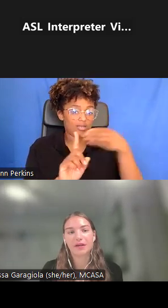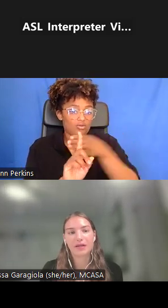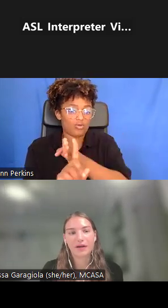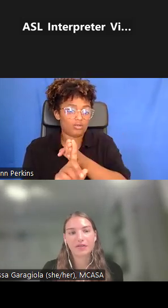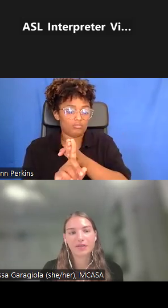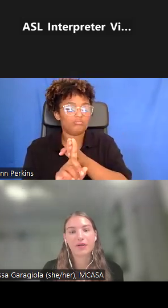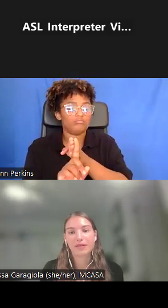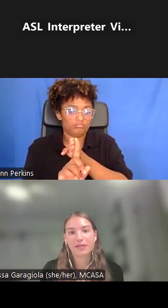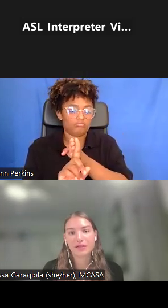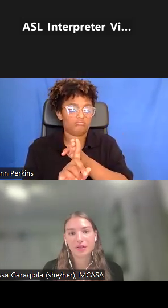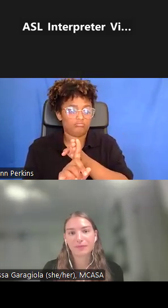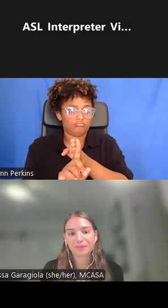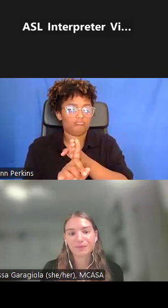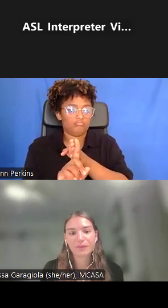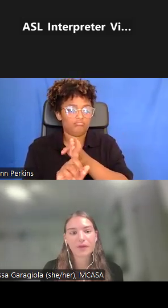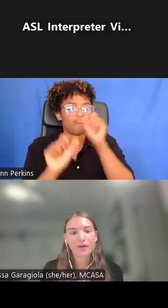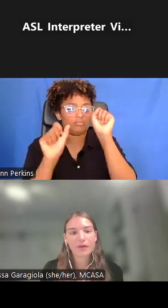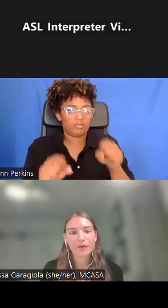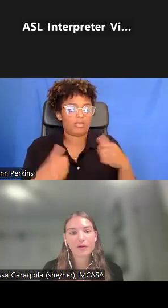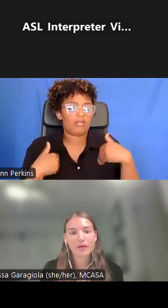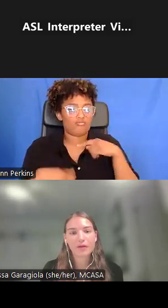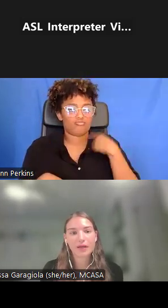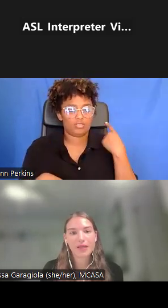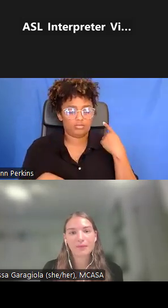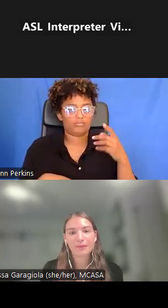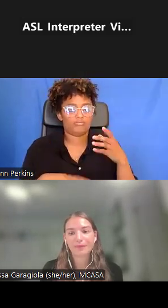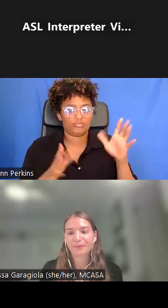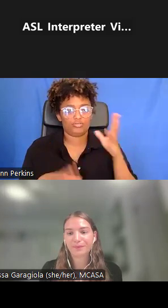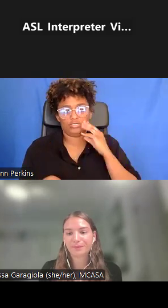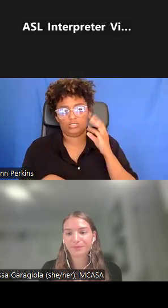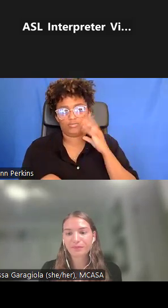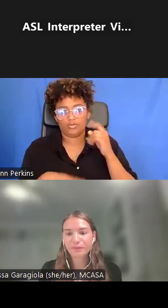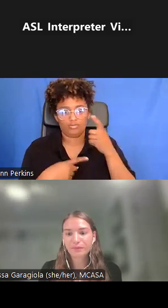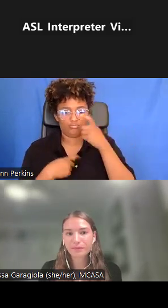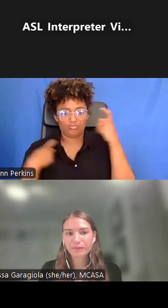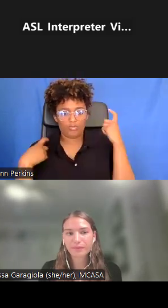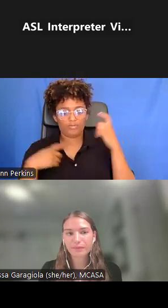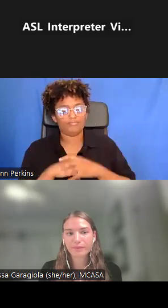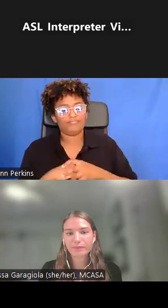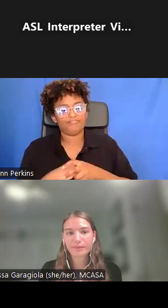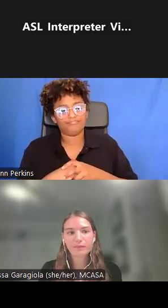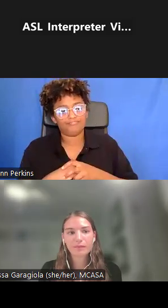experiencing vicarious traumatization. Next slide.